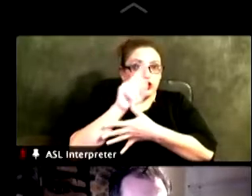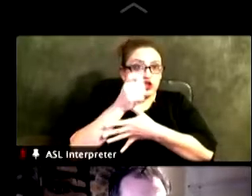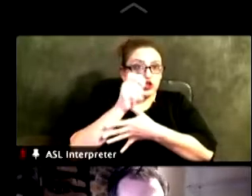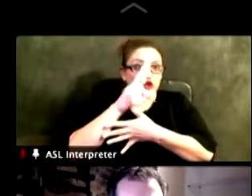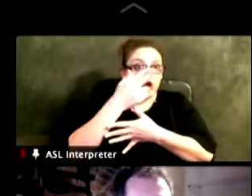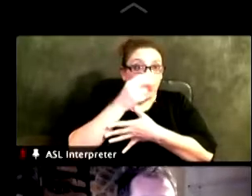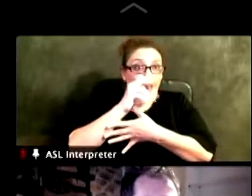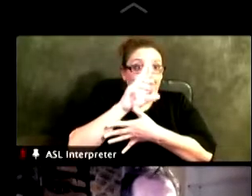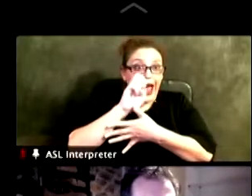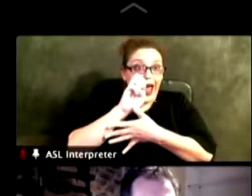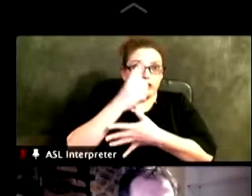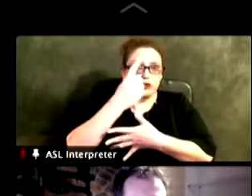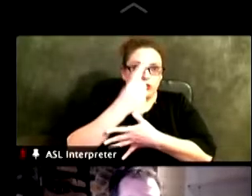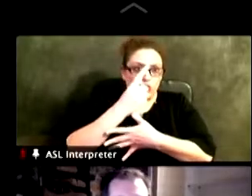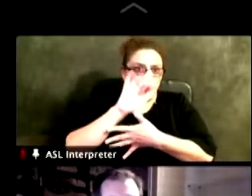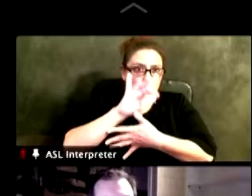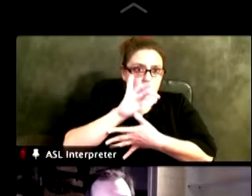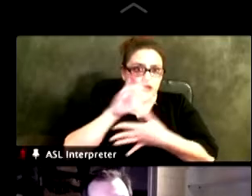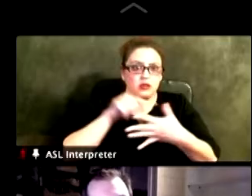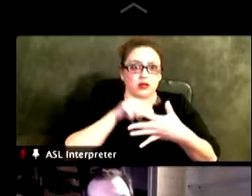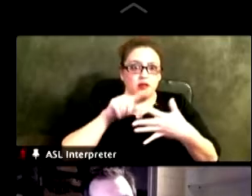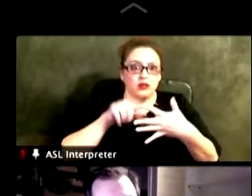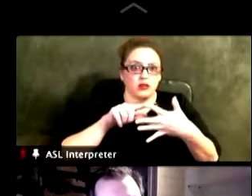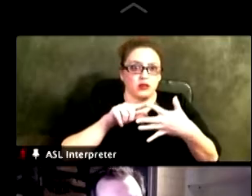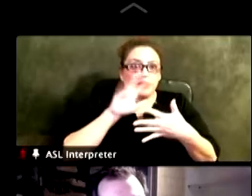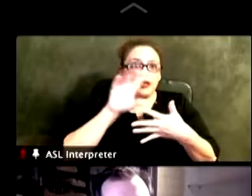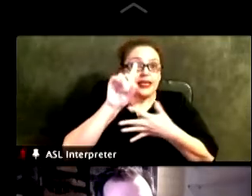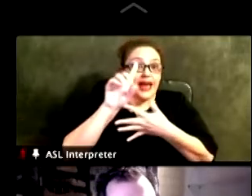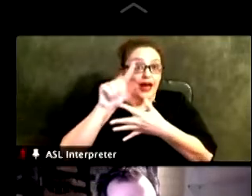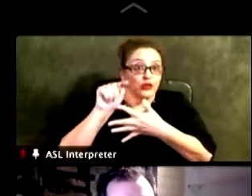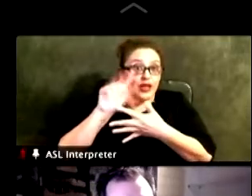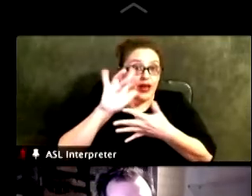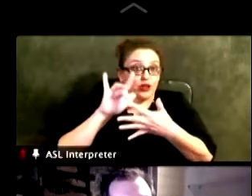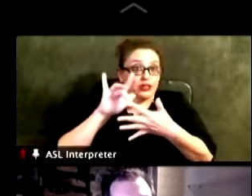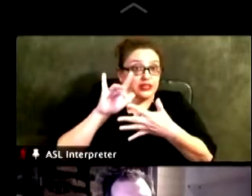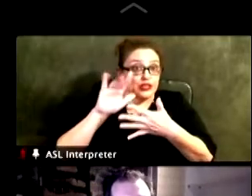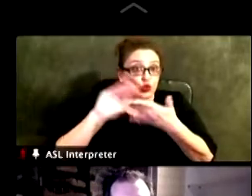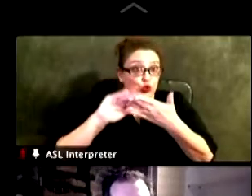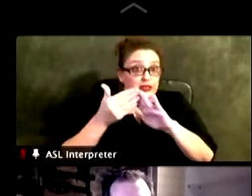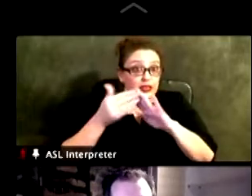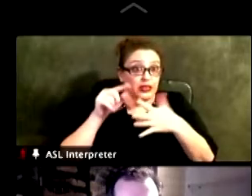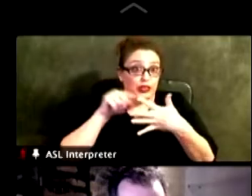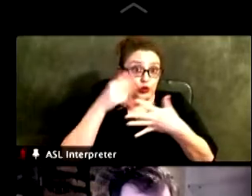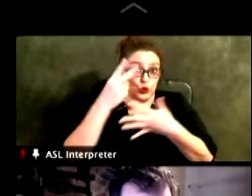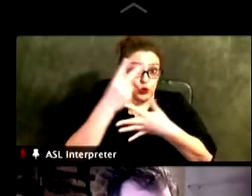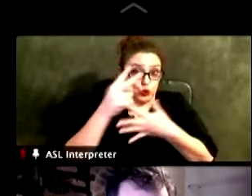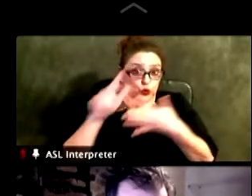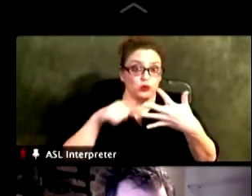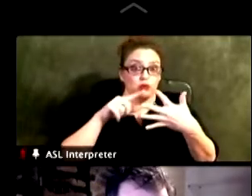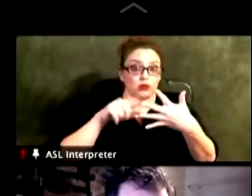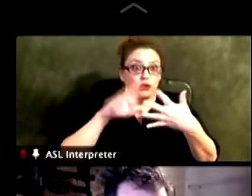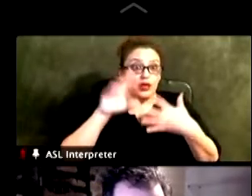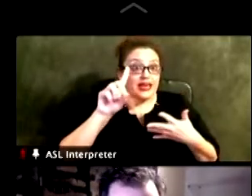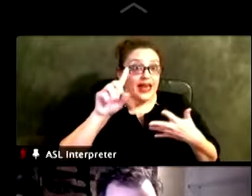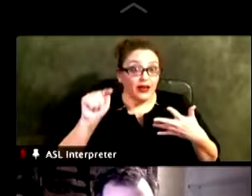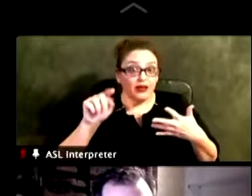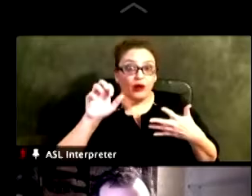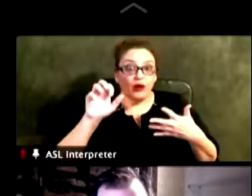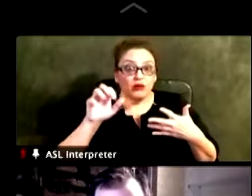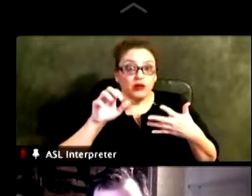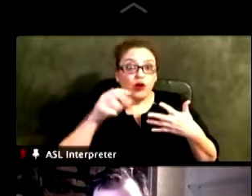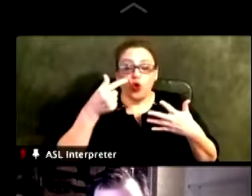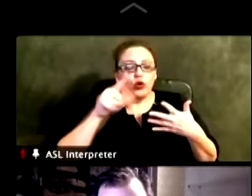one. Downtown and Central City, press two. Glendale or Poplar Grove, press three. And then if none